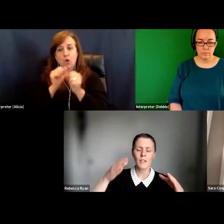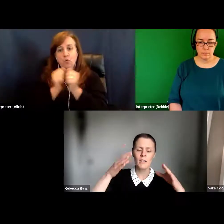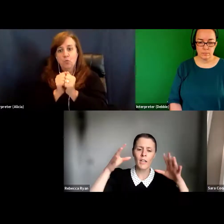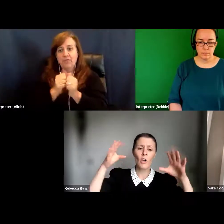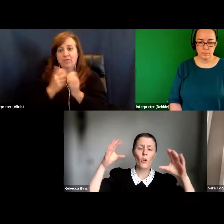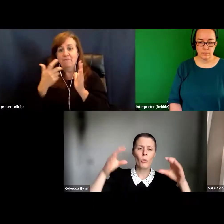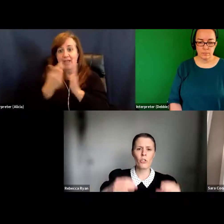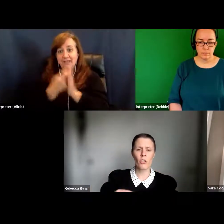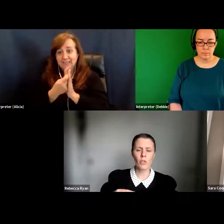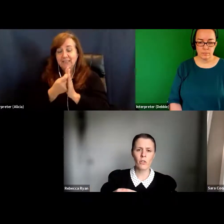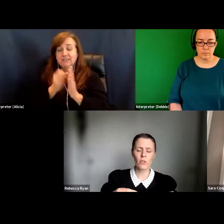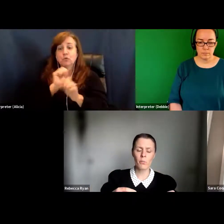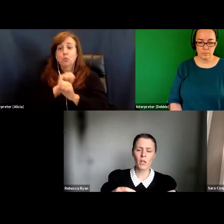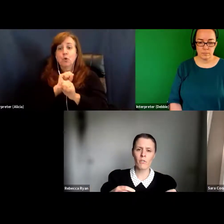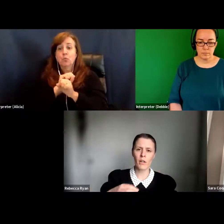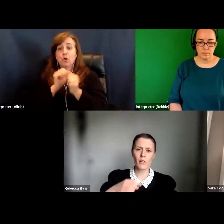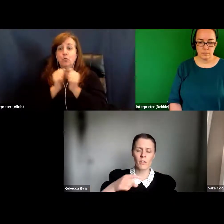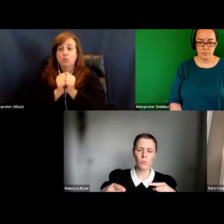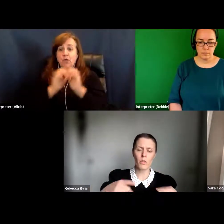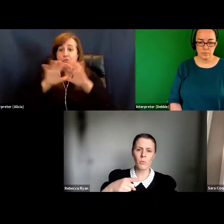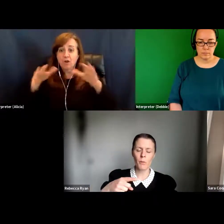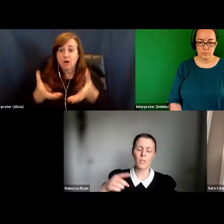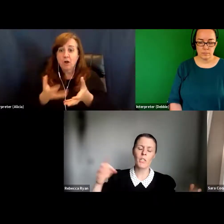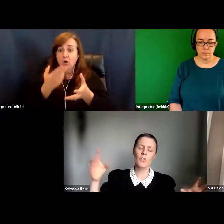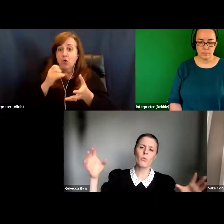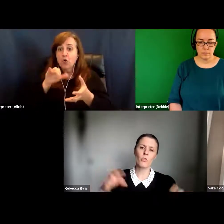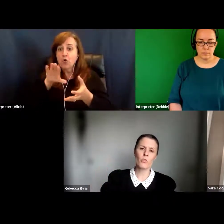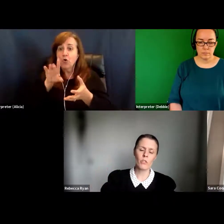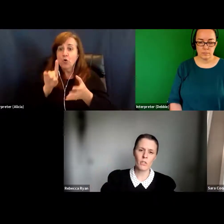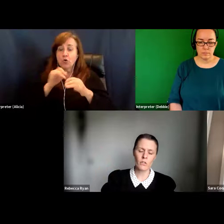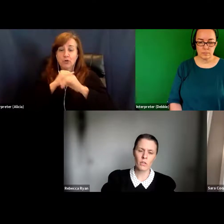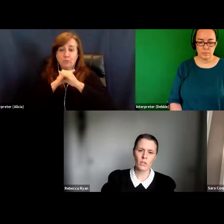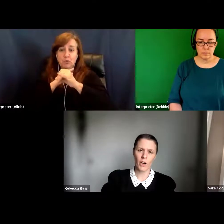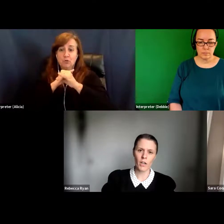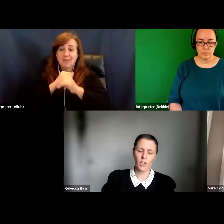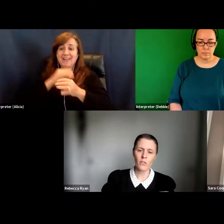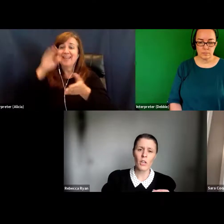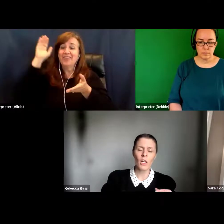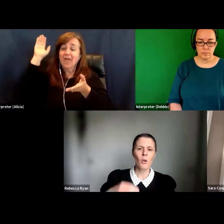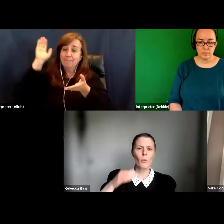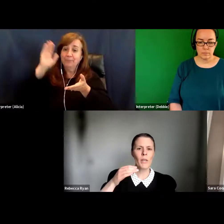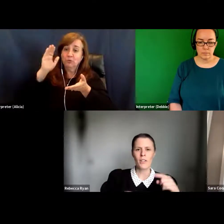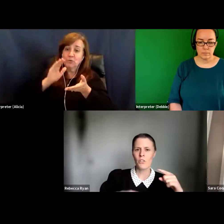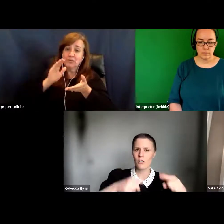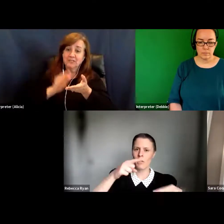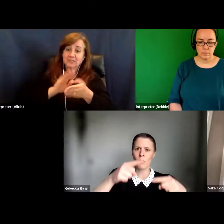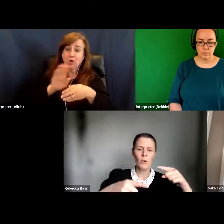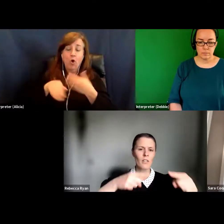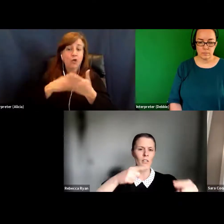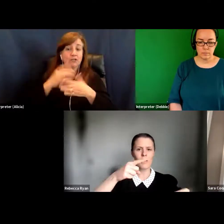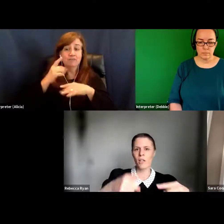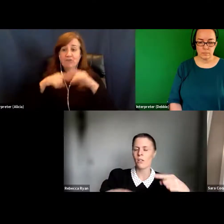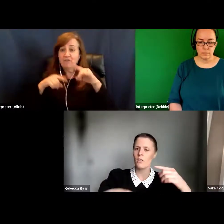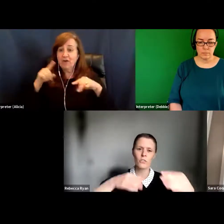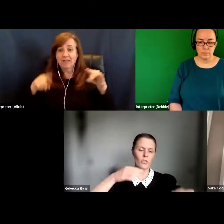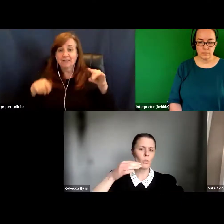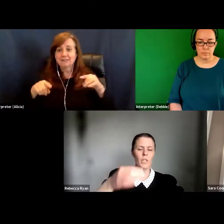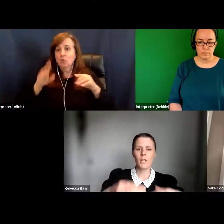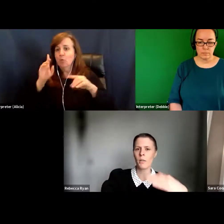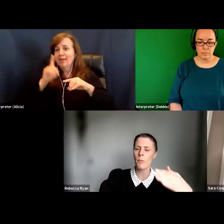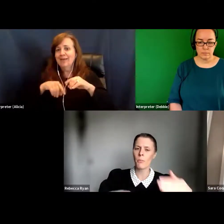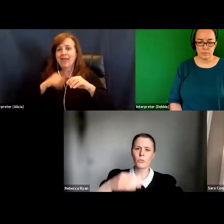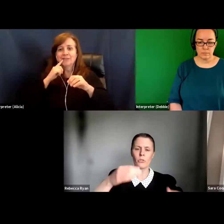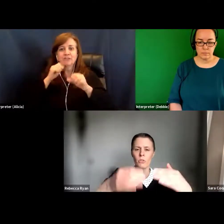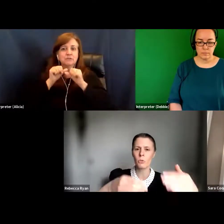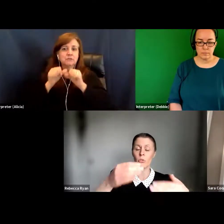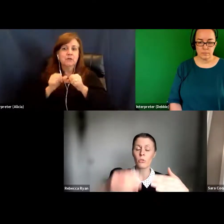people vaccinated, which decreases the amount of virus that's within populations, which decreases these variants. We can't just keep going in the cycle of just